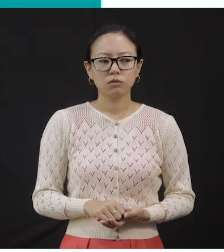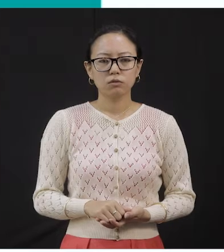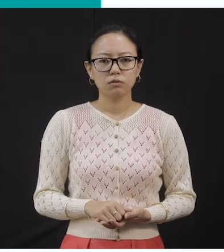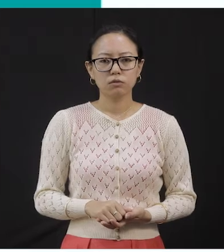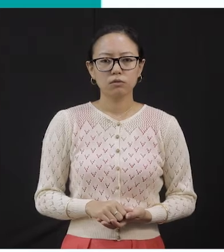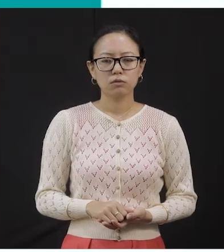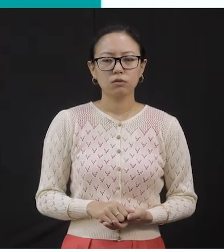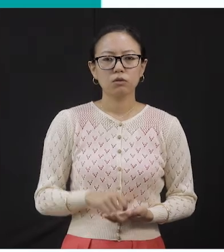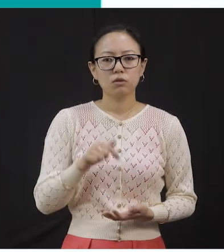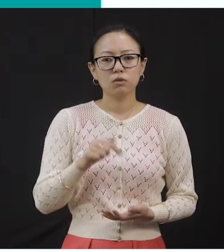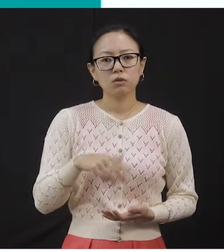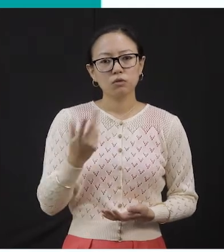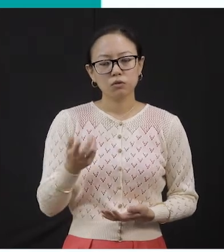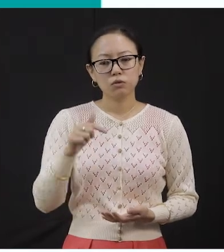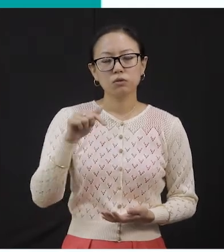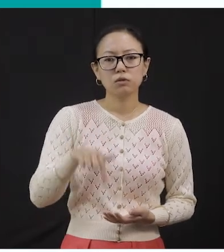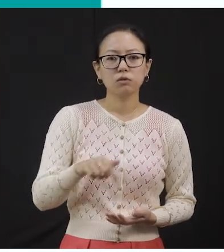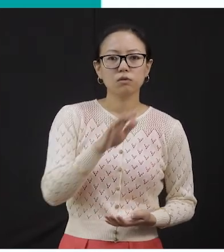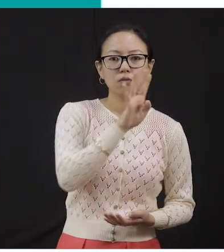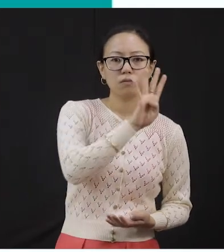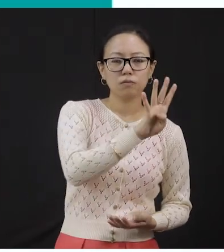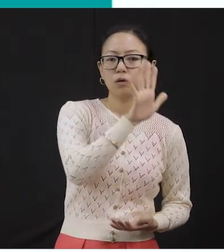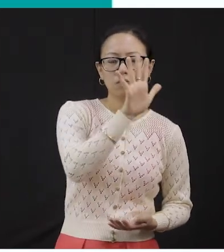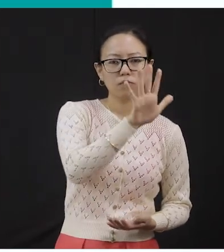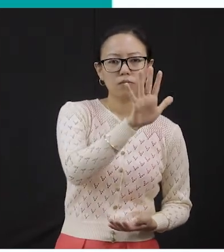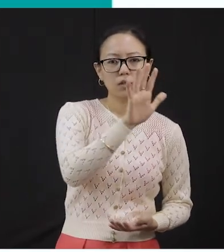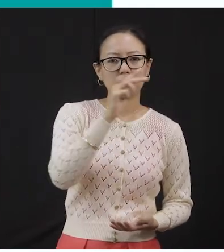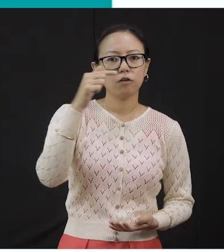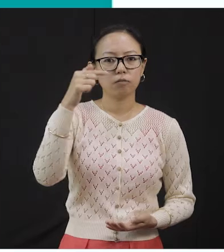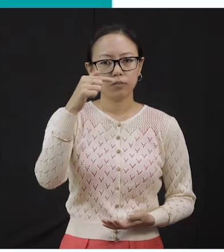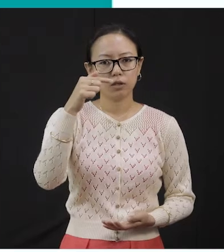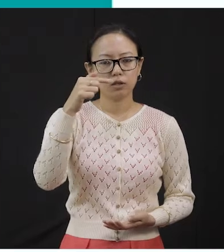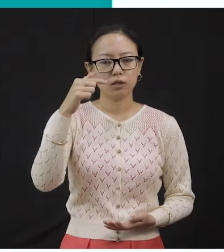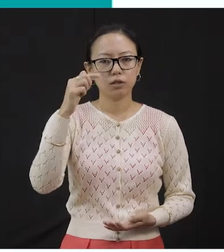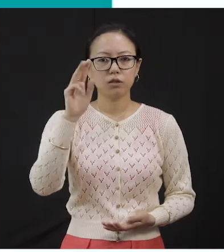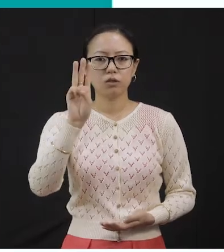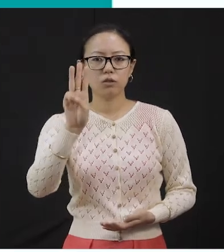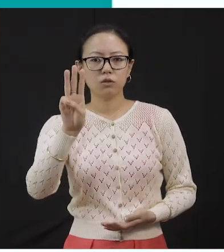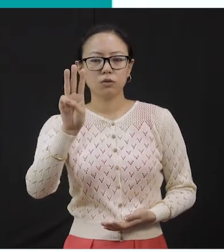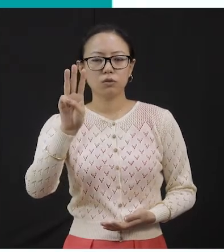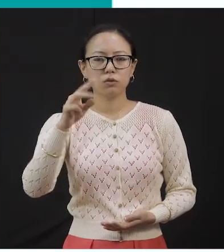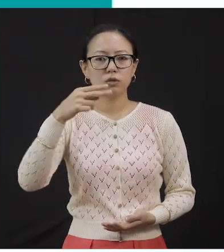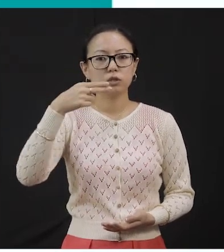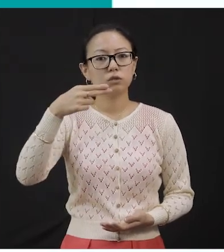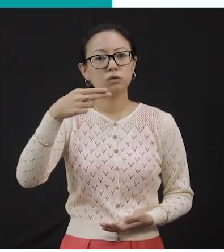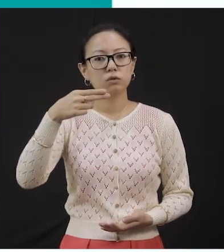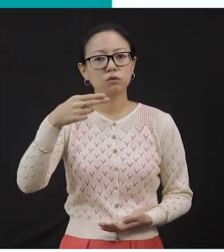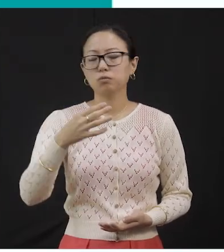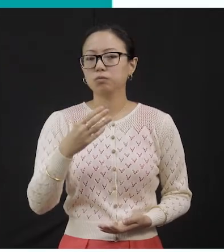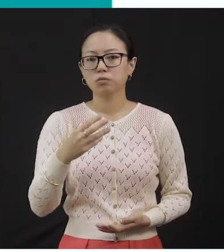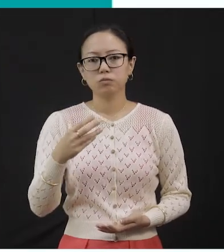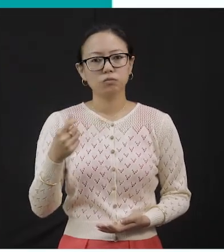3 hats from here. Right? Yes, 3 hats from here. Then tell me how many hats